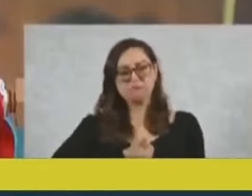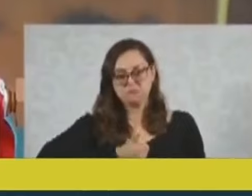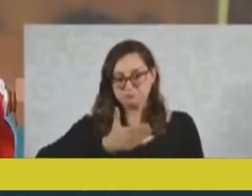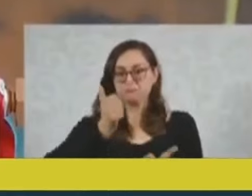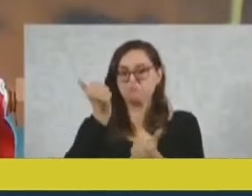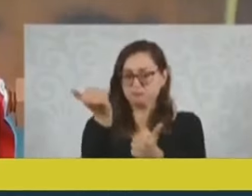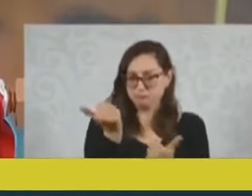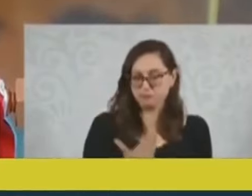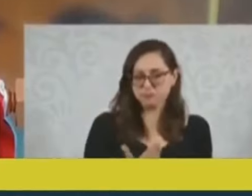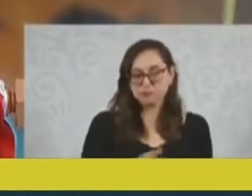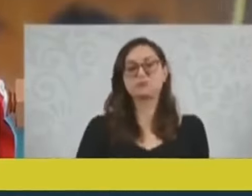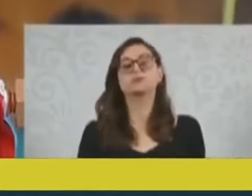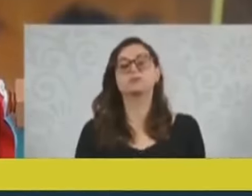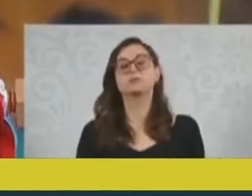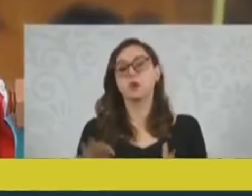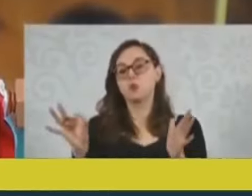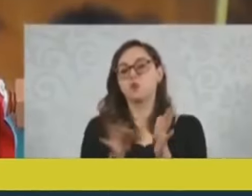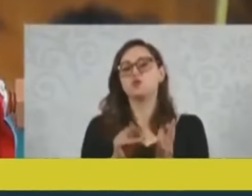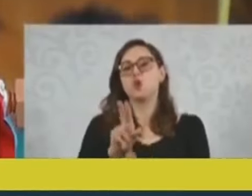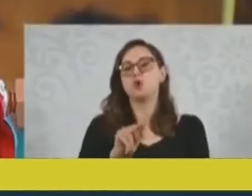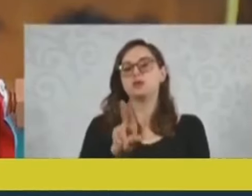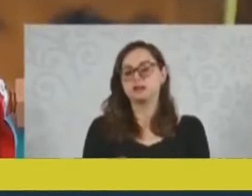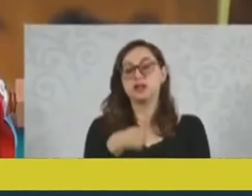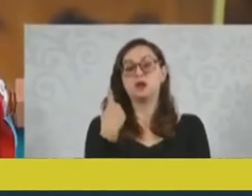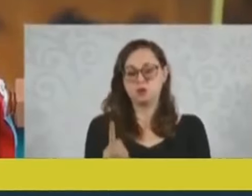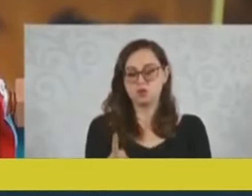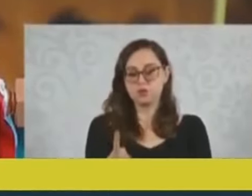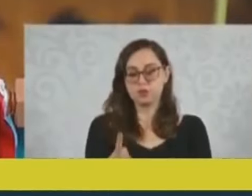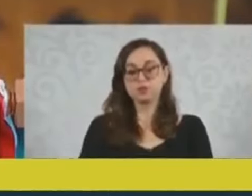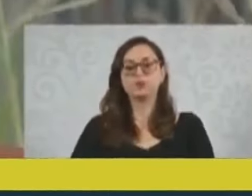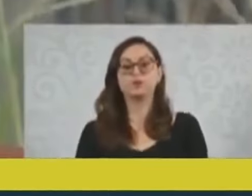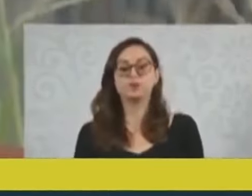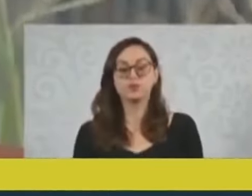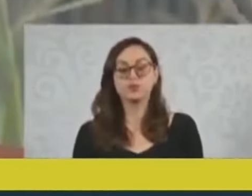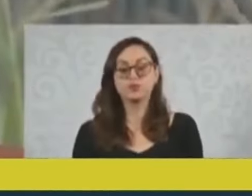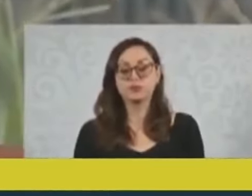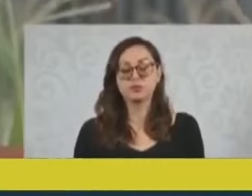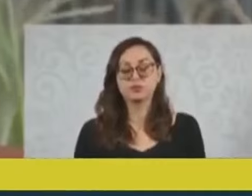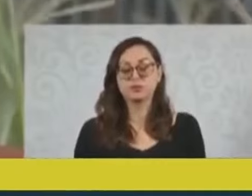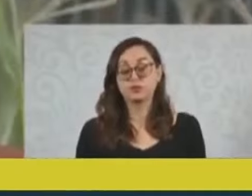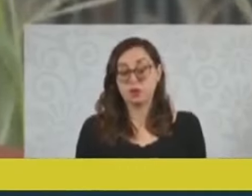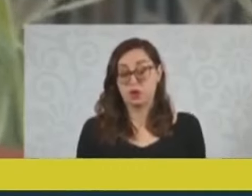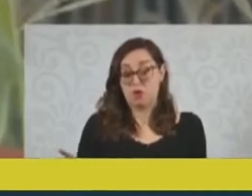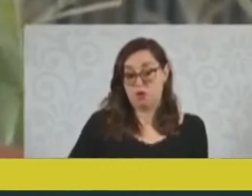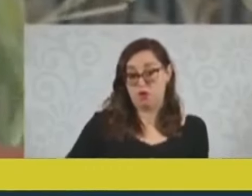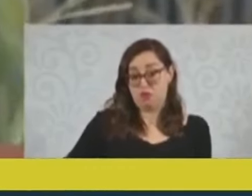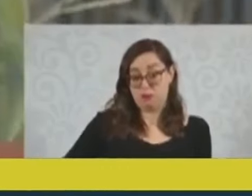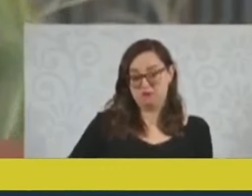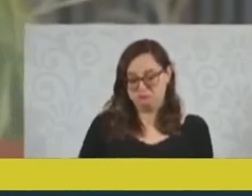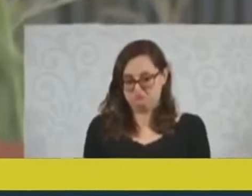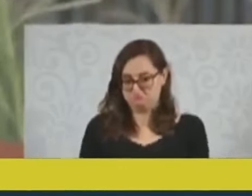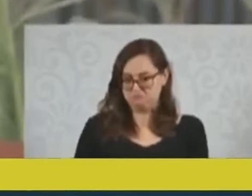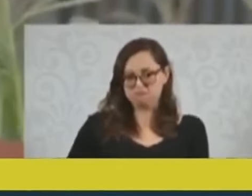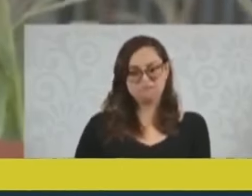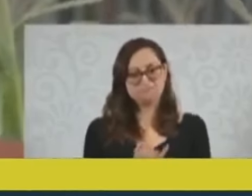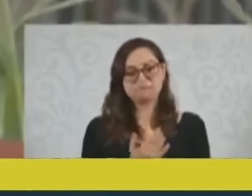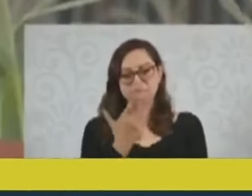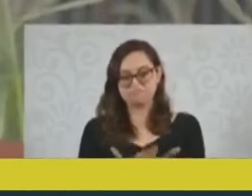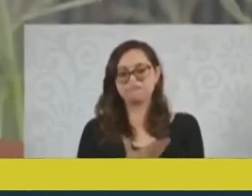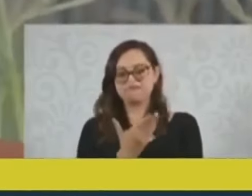cargo and train lines. 81, as one of the main first actions of our